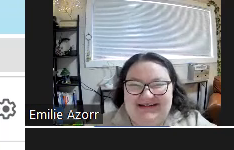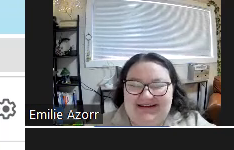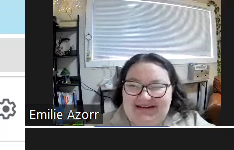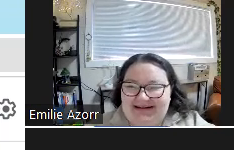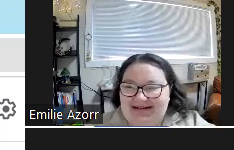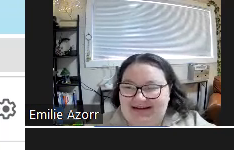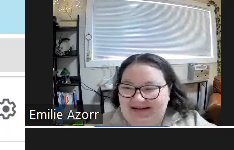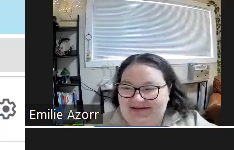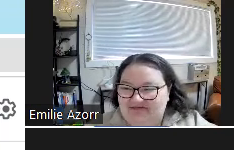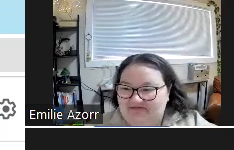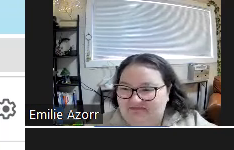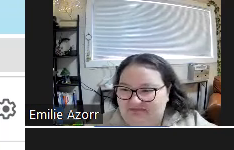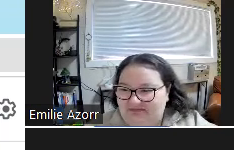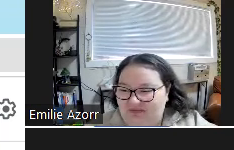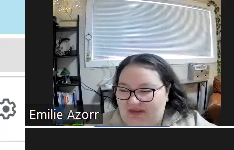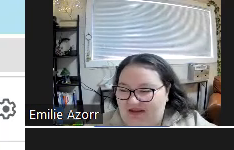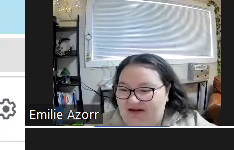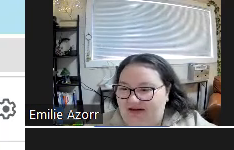absolutely.